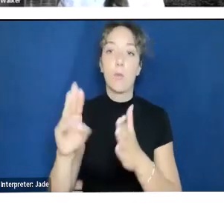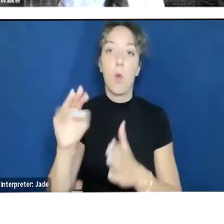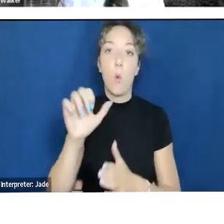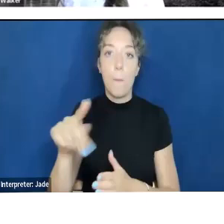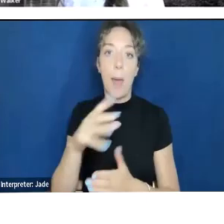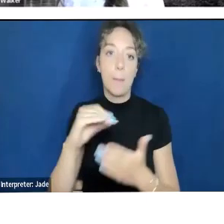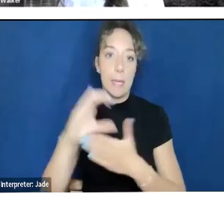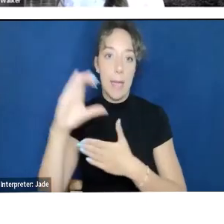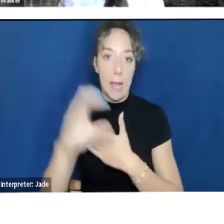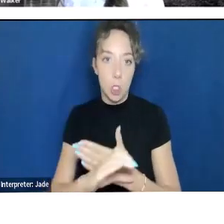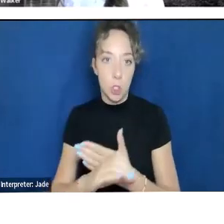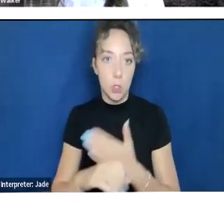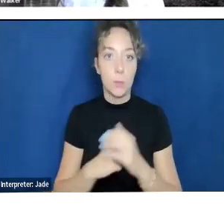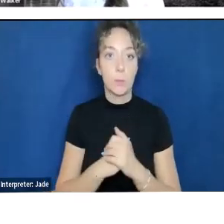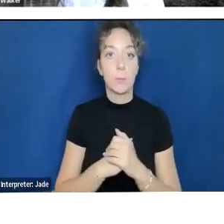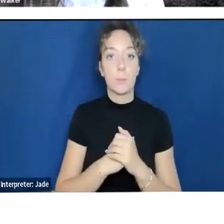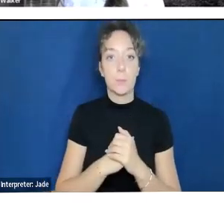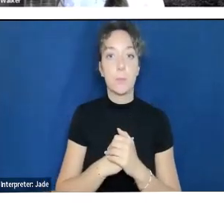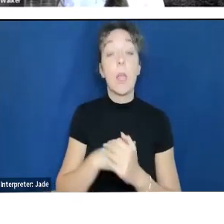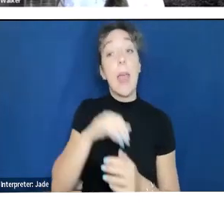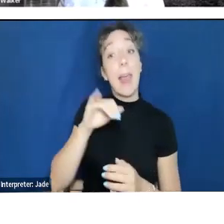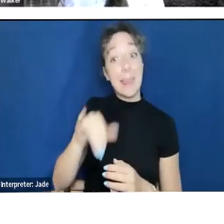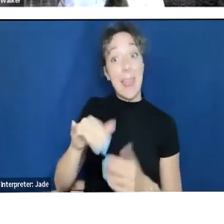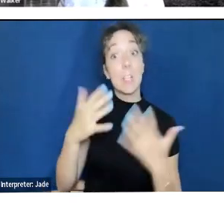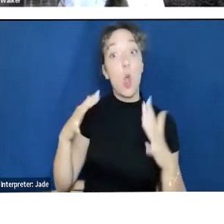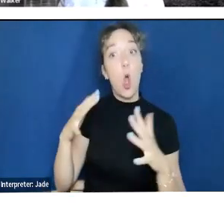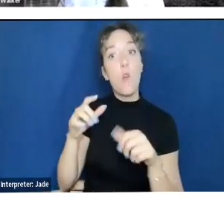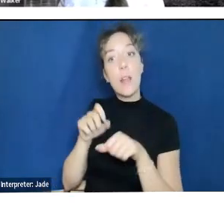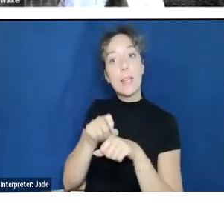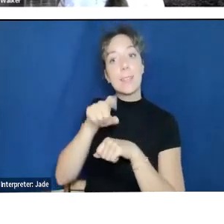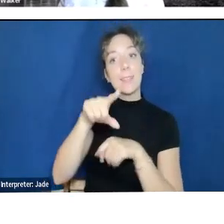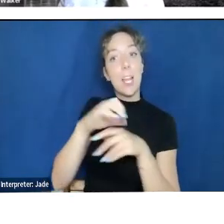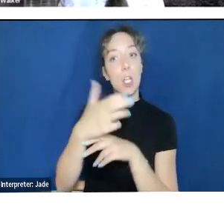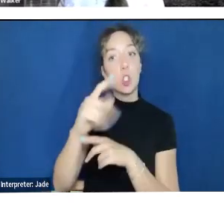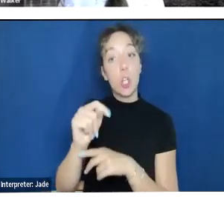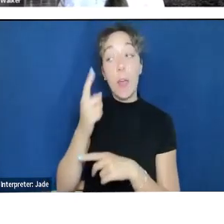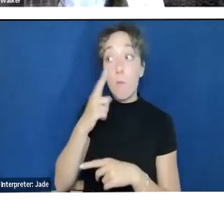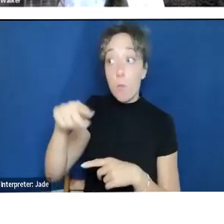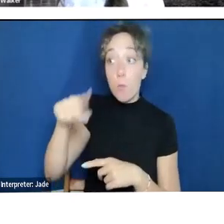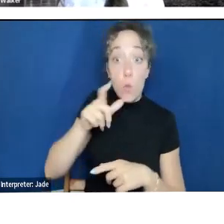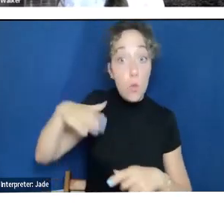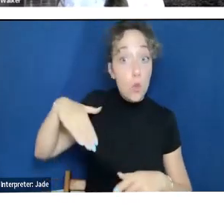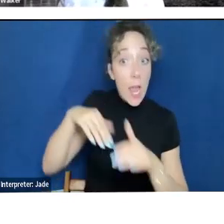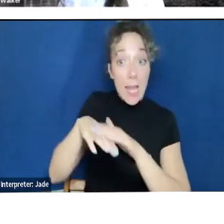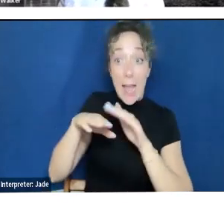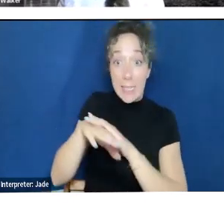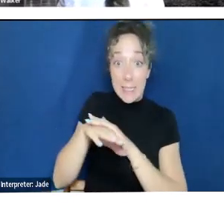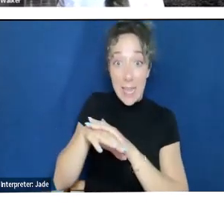The roadmap has been linked in the chat for those of you that have yet to access it.